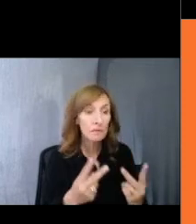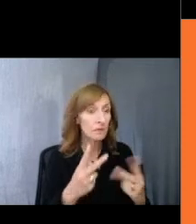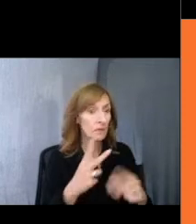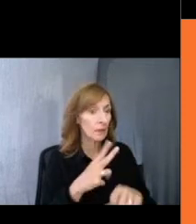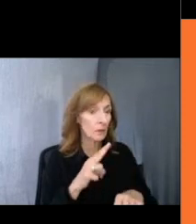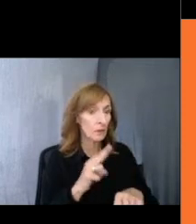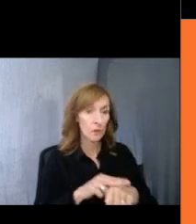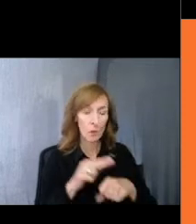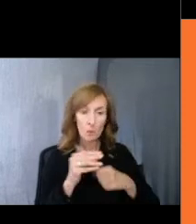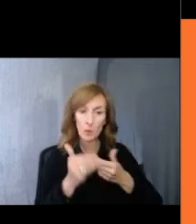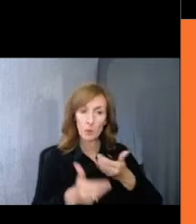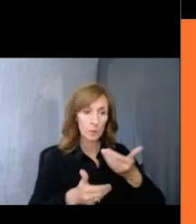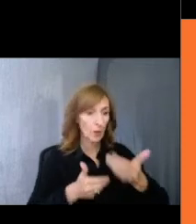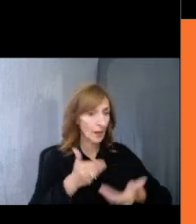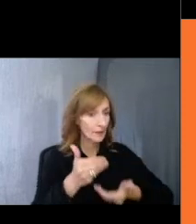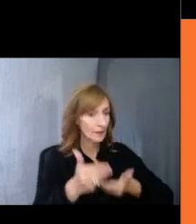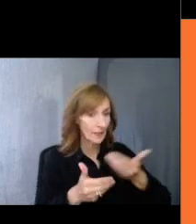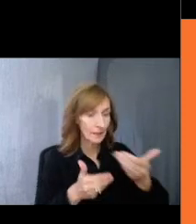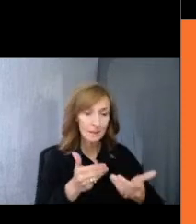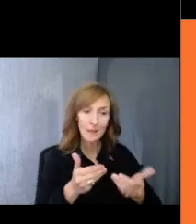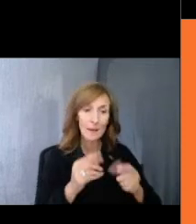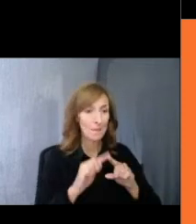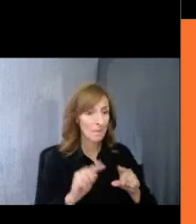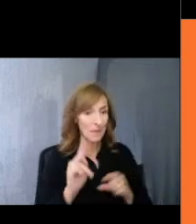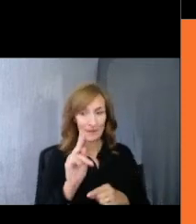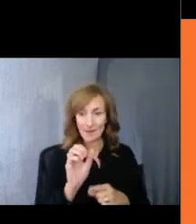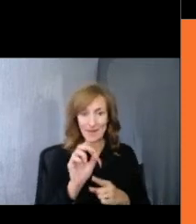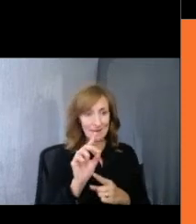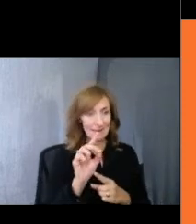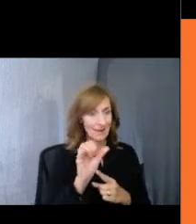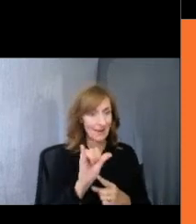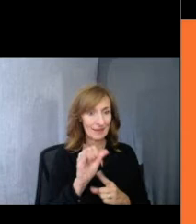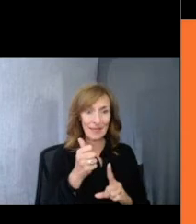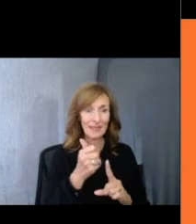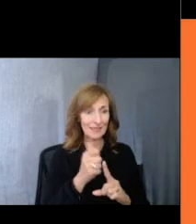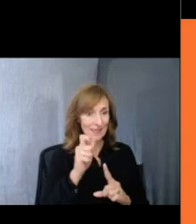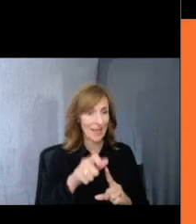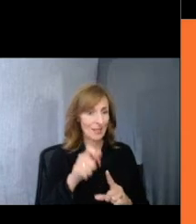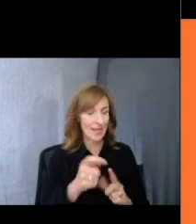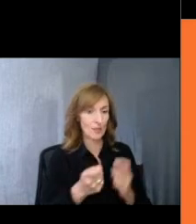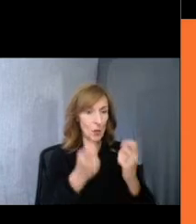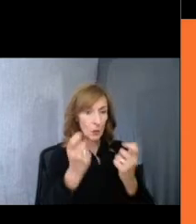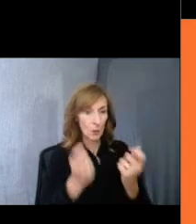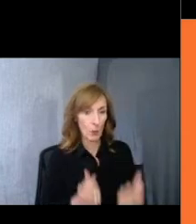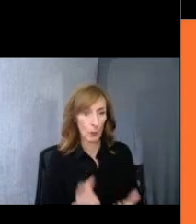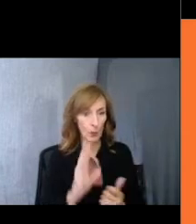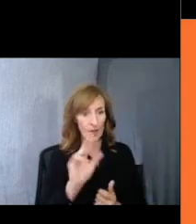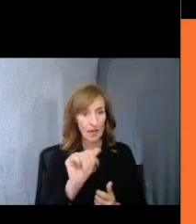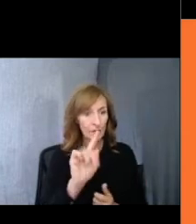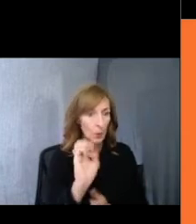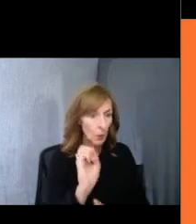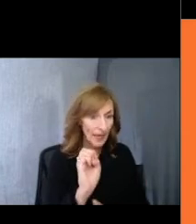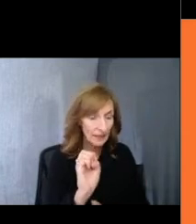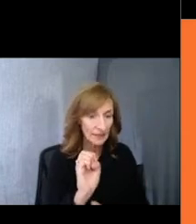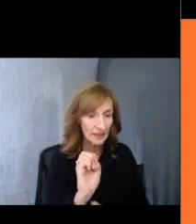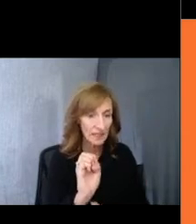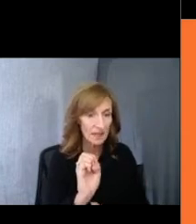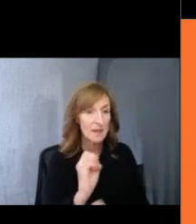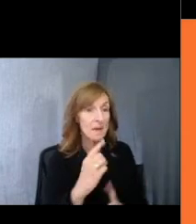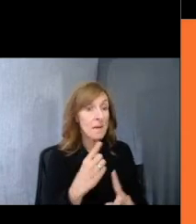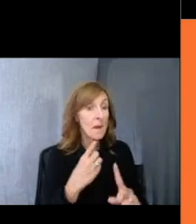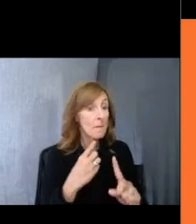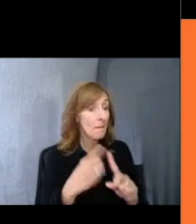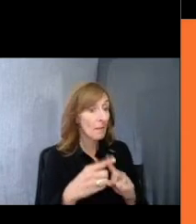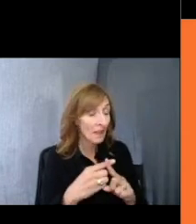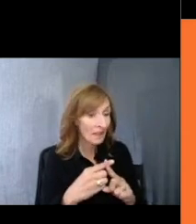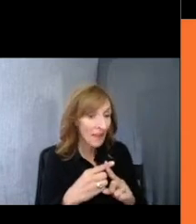very important in getting rid of these wastes. Likewise, they eliminate a lot of the drugs and other toxins that might come